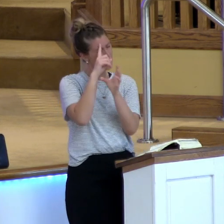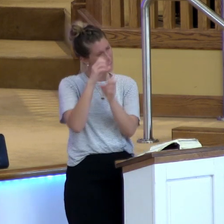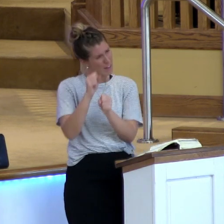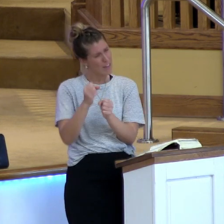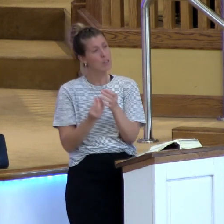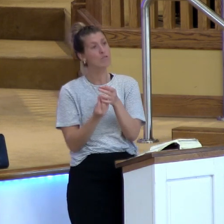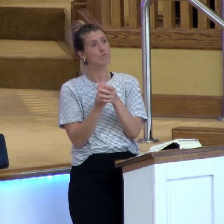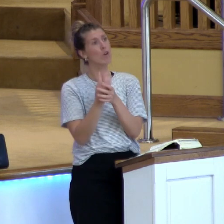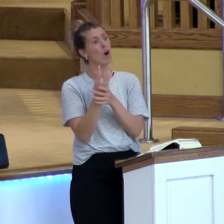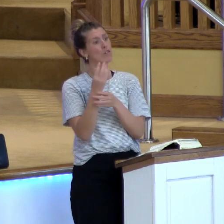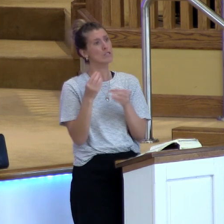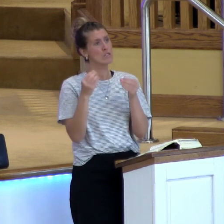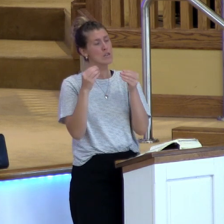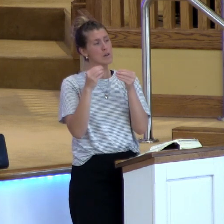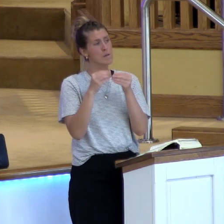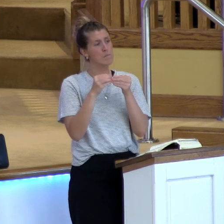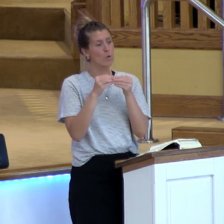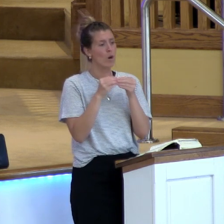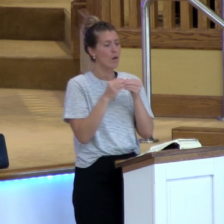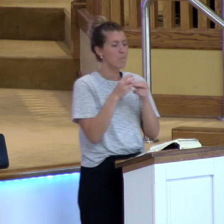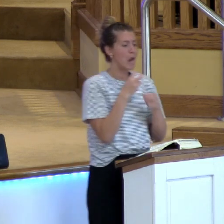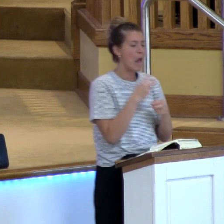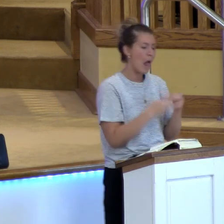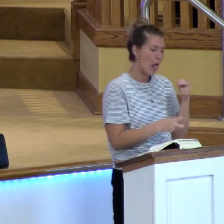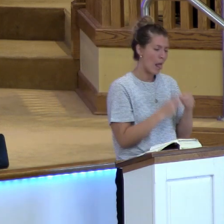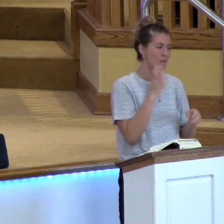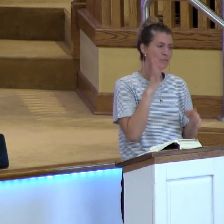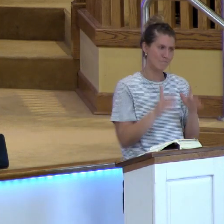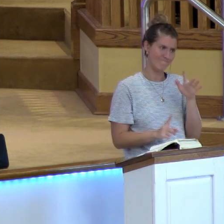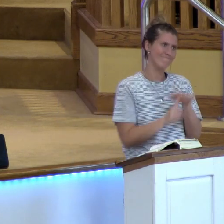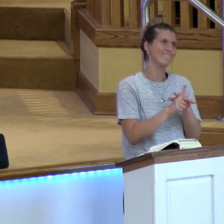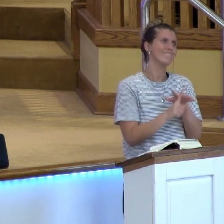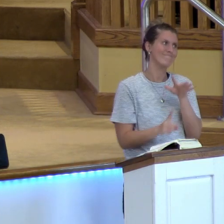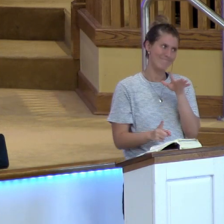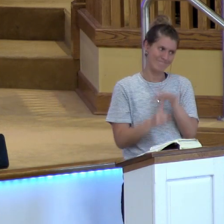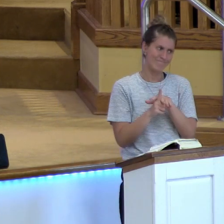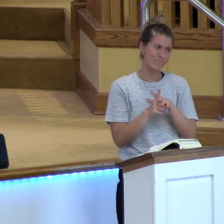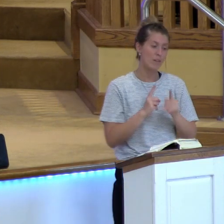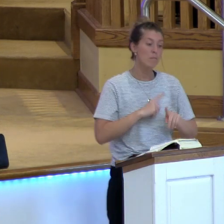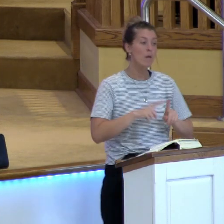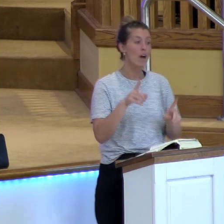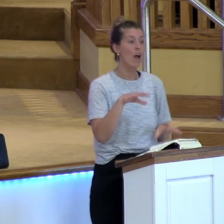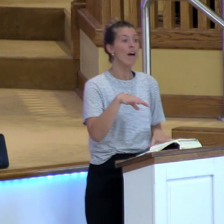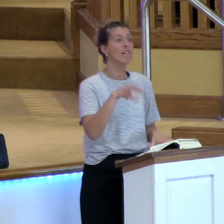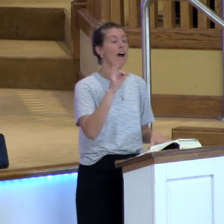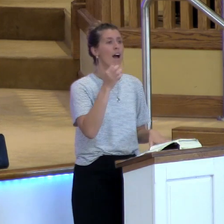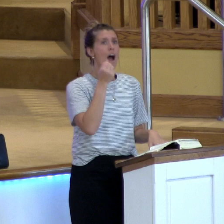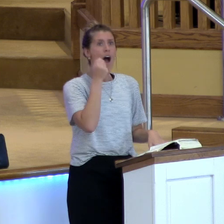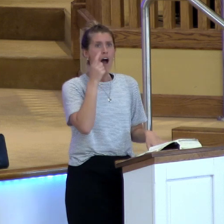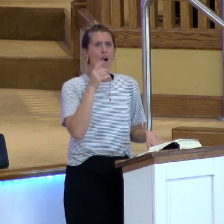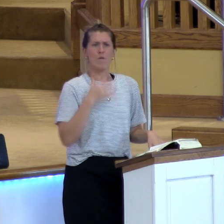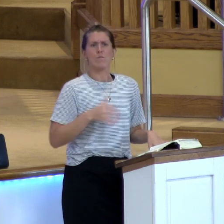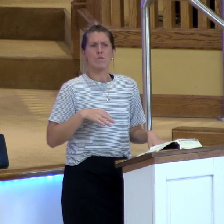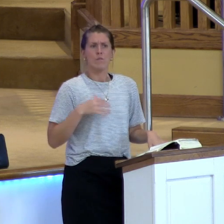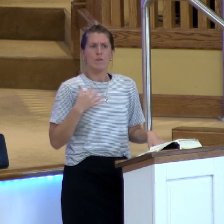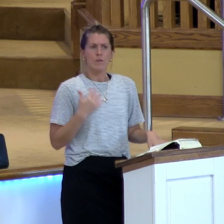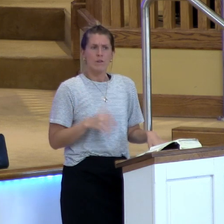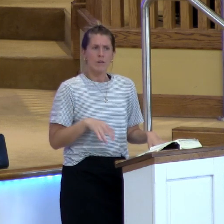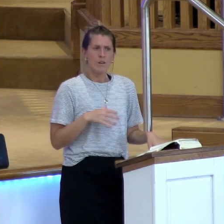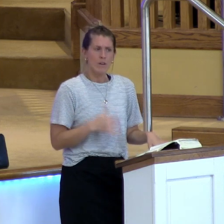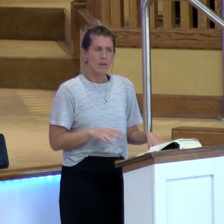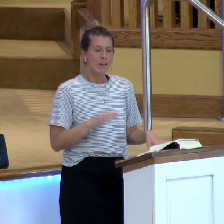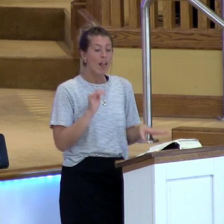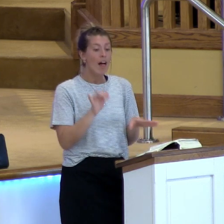grows, more inconveniences start to show up. But you find out, you realize, wow,